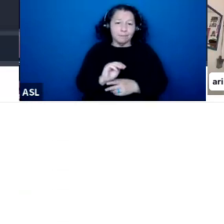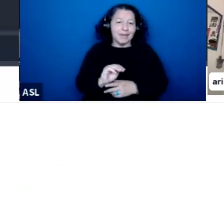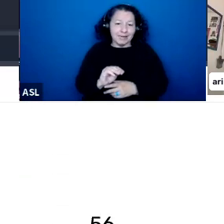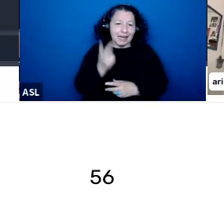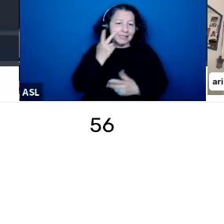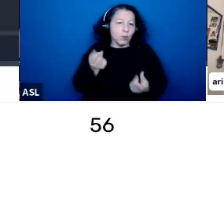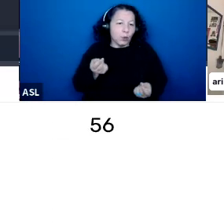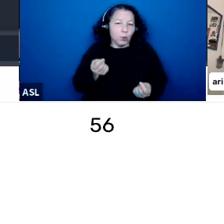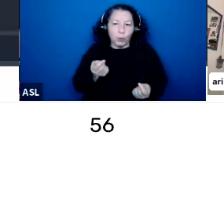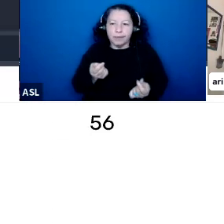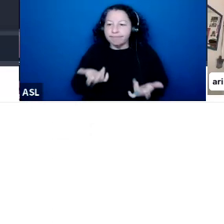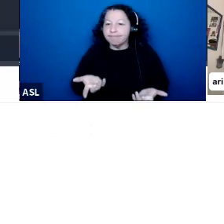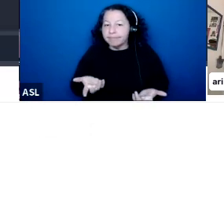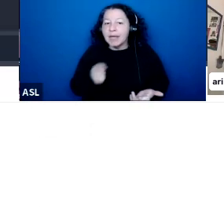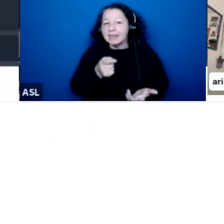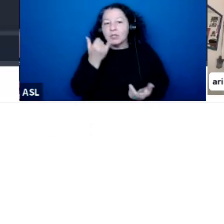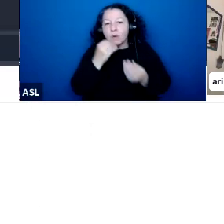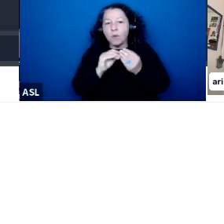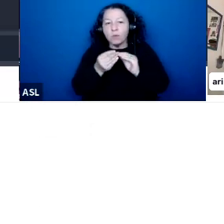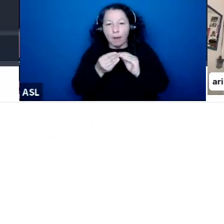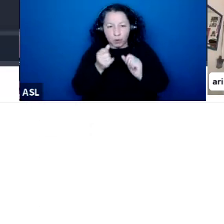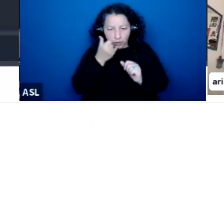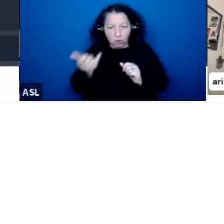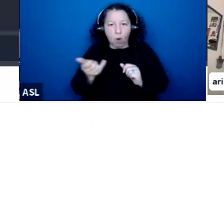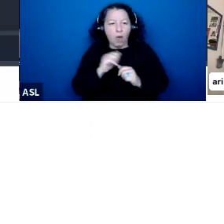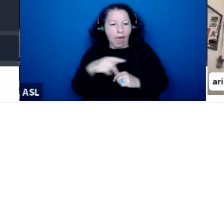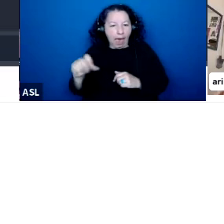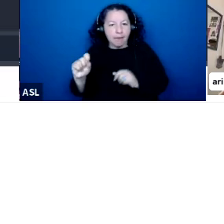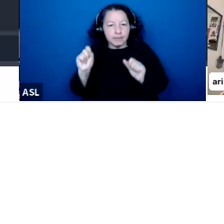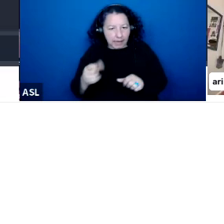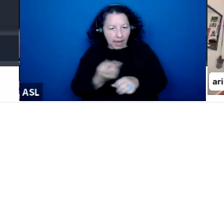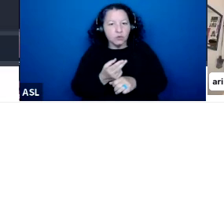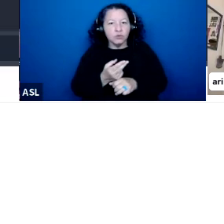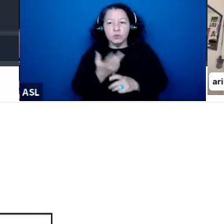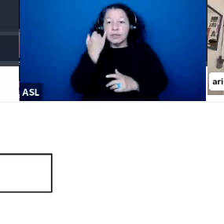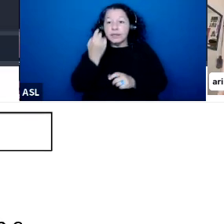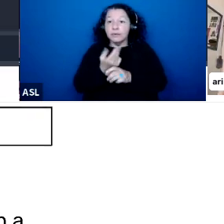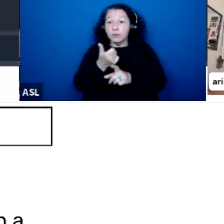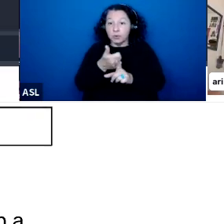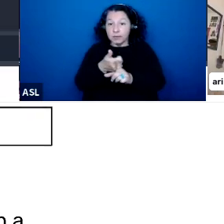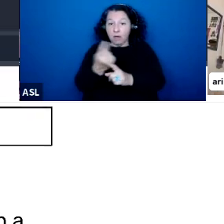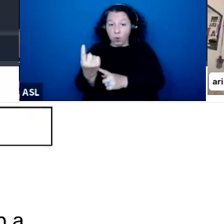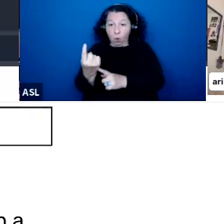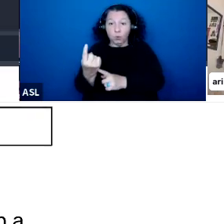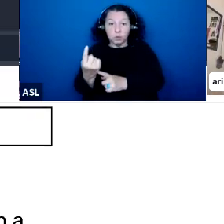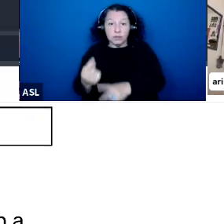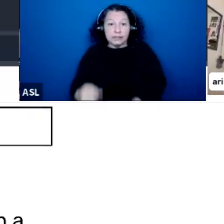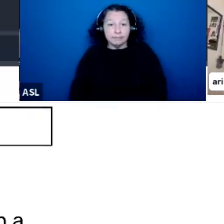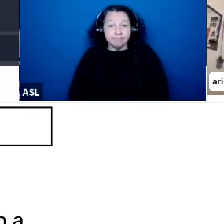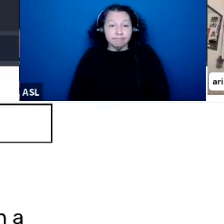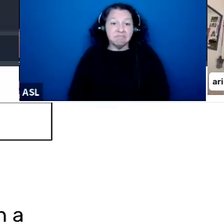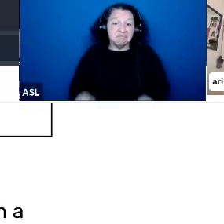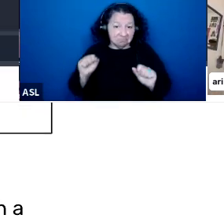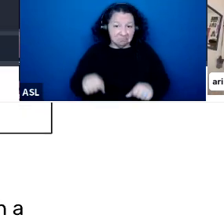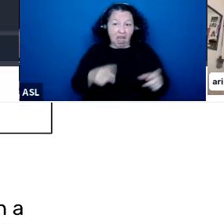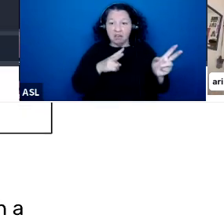socials and see what they're doing. And these are the hotlines and apps that you can use if you're using alone.